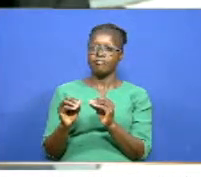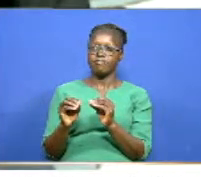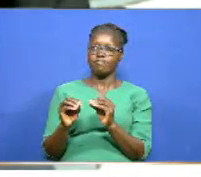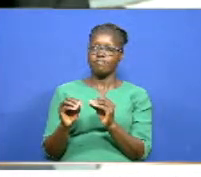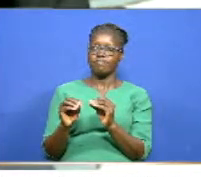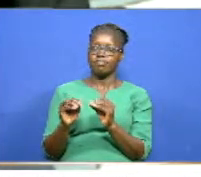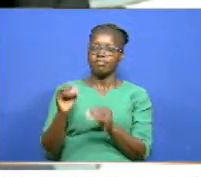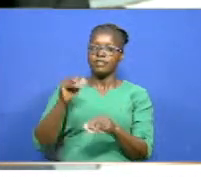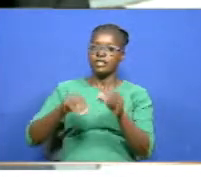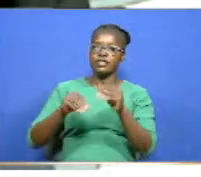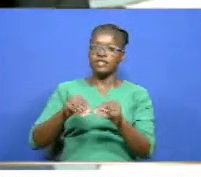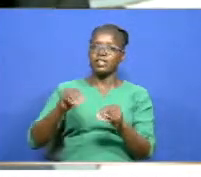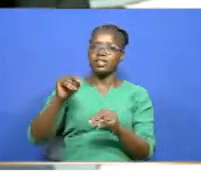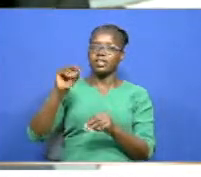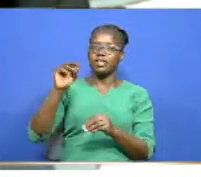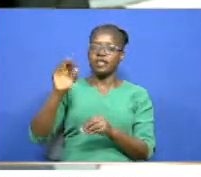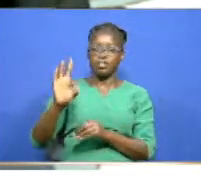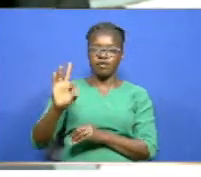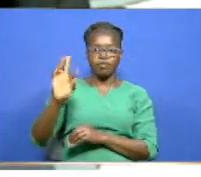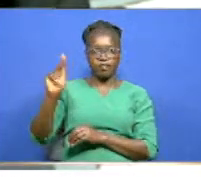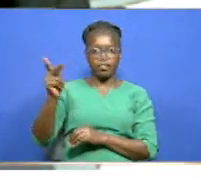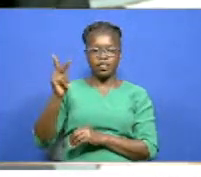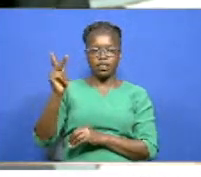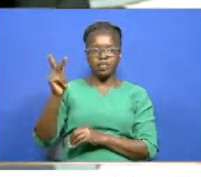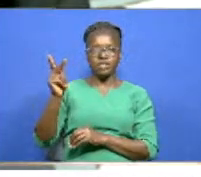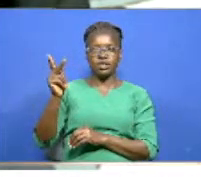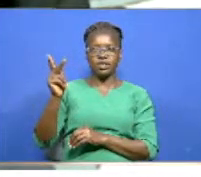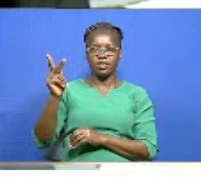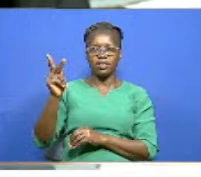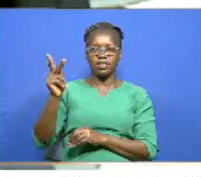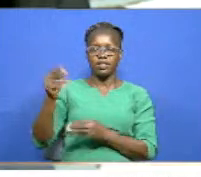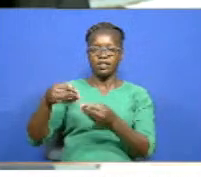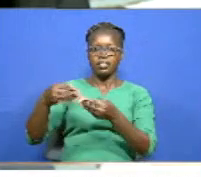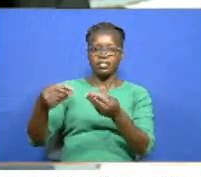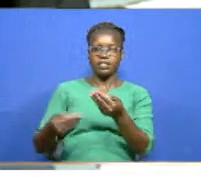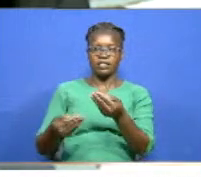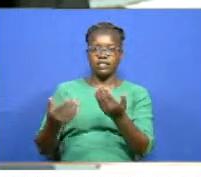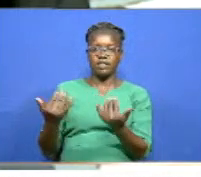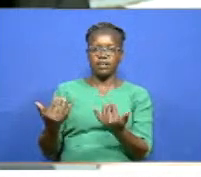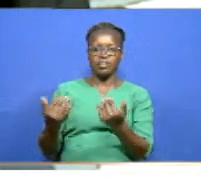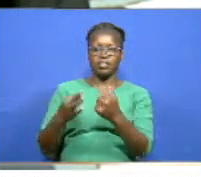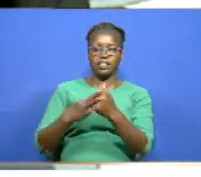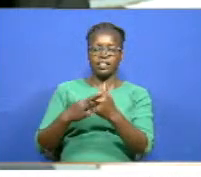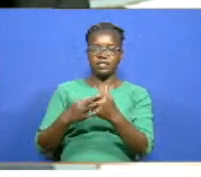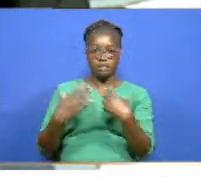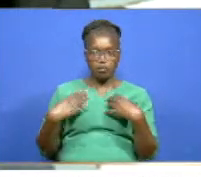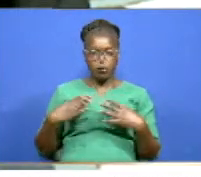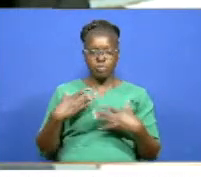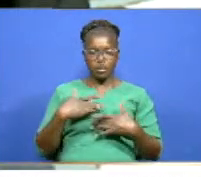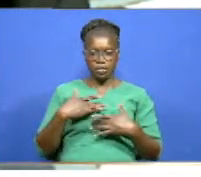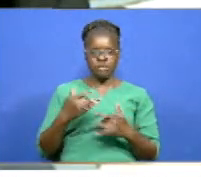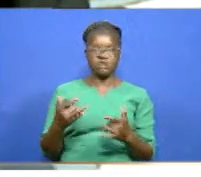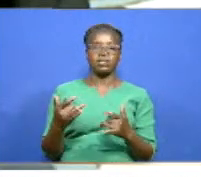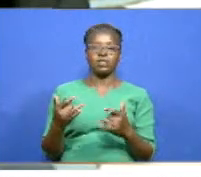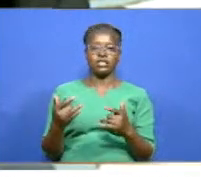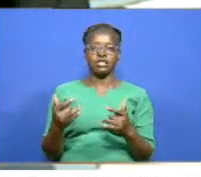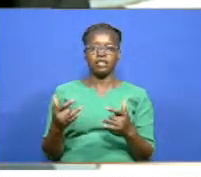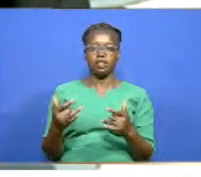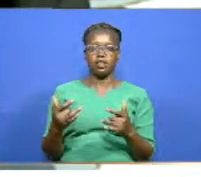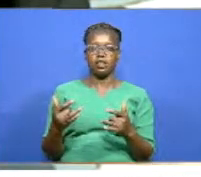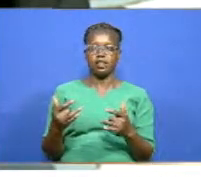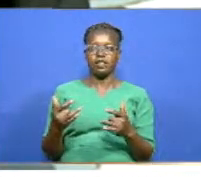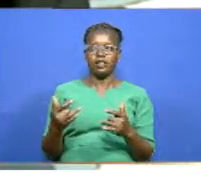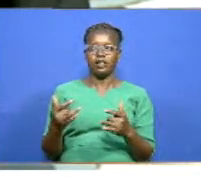was elected on a Ford Kenya party ticket. It has attracted 8 candidates. And of course, the